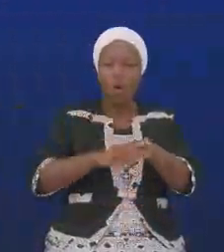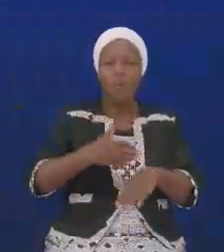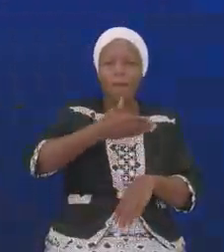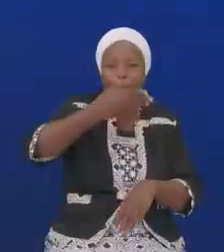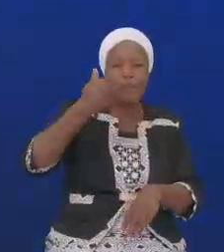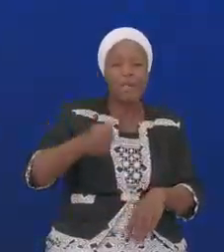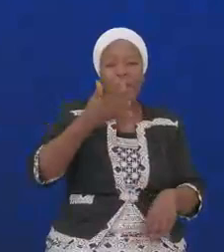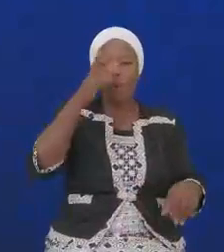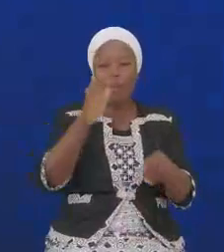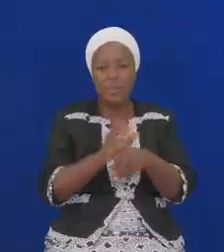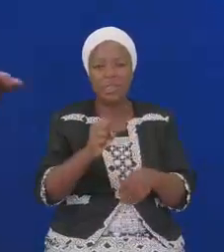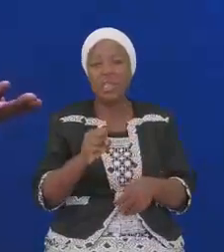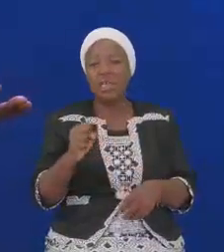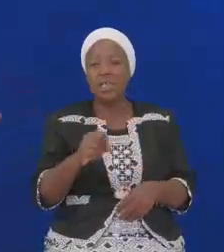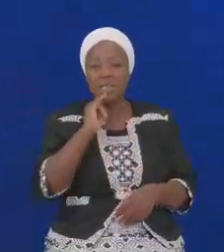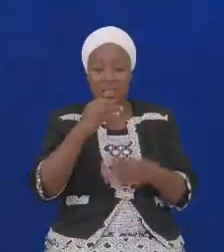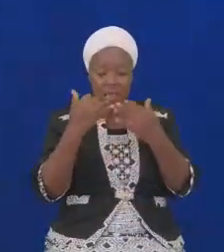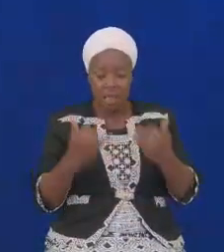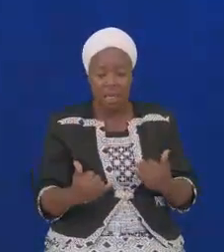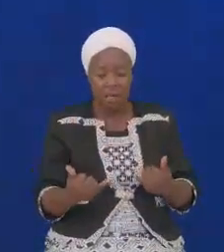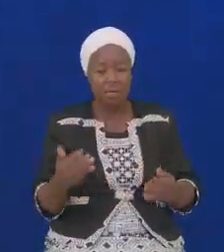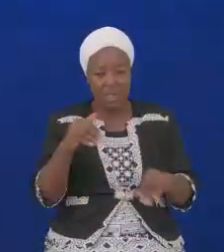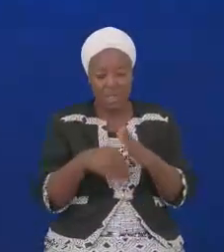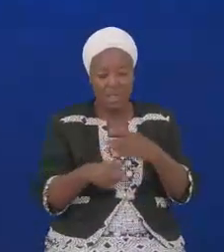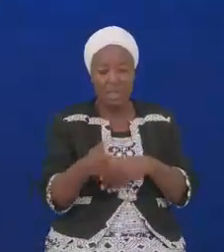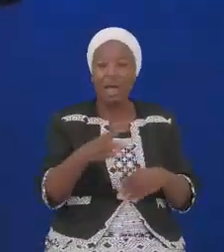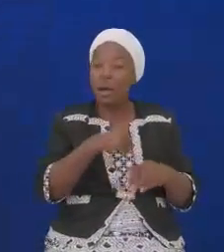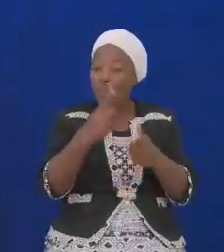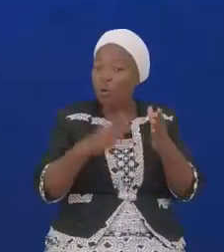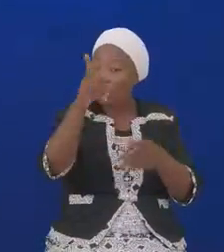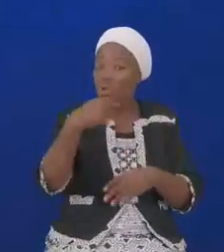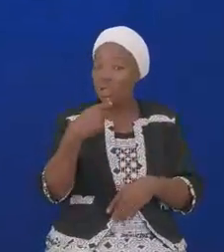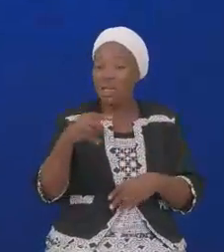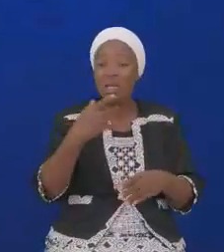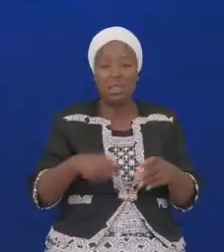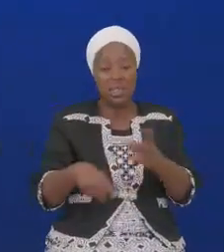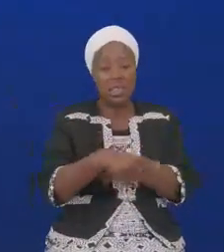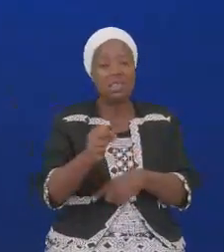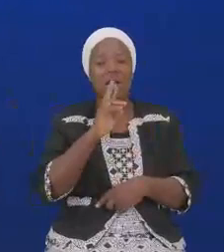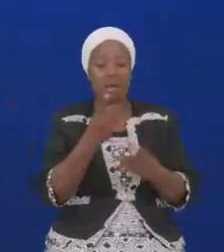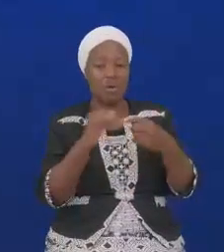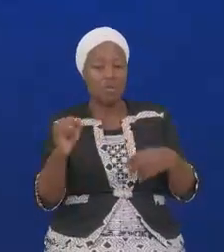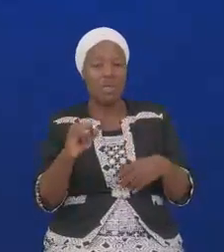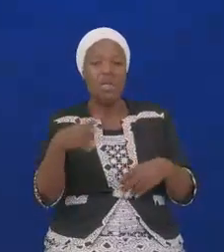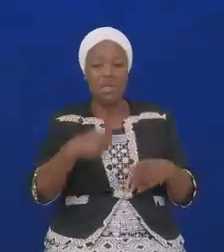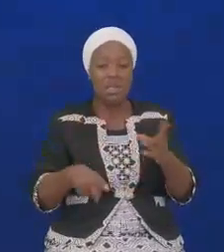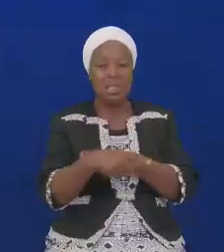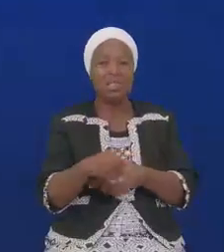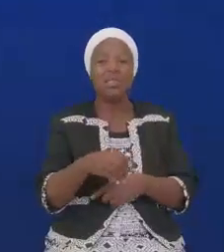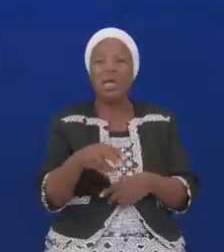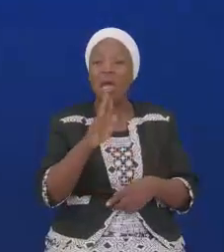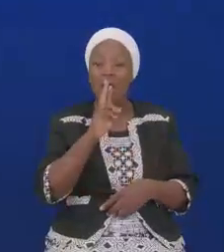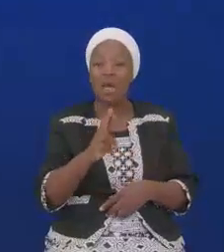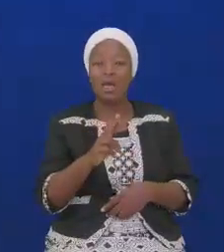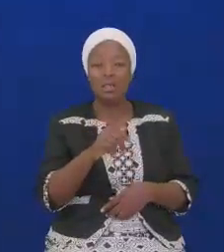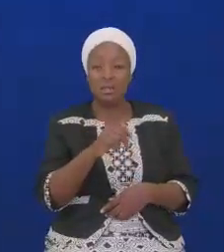better promises is now in effect. And what God said, the days were coming, the days have